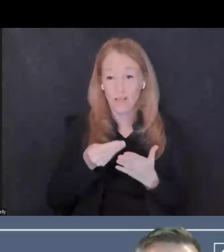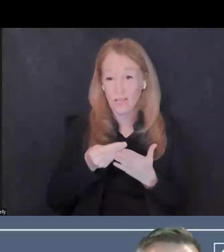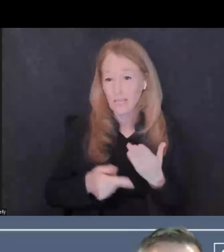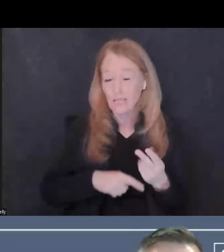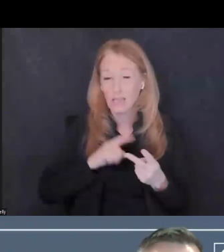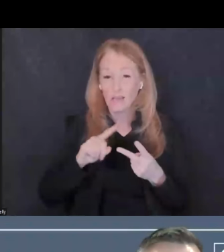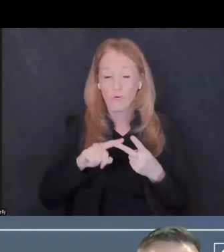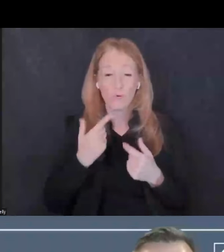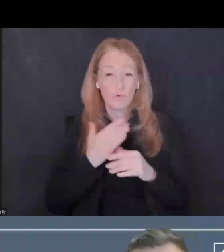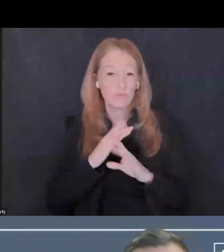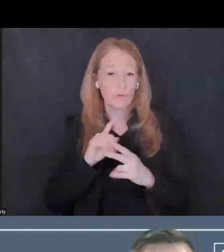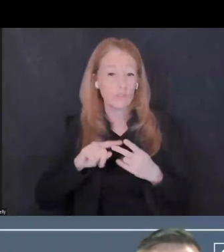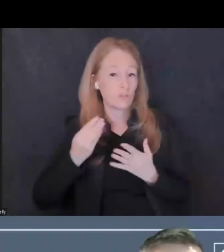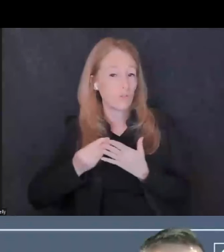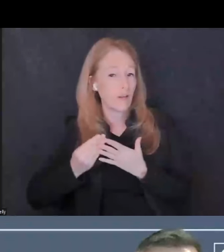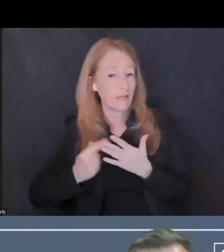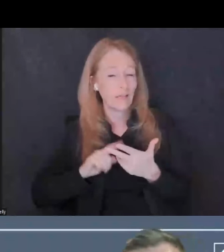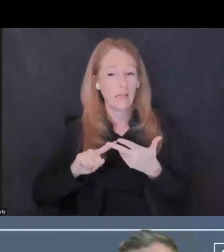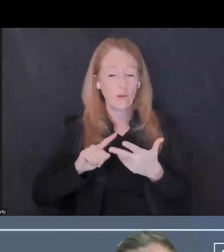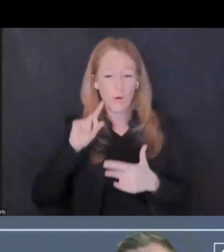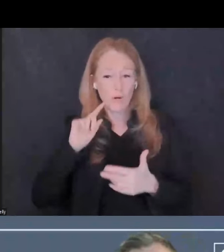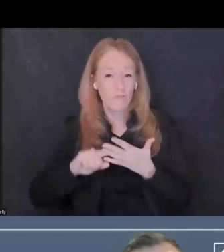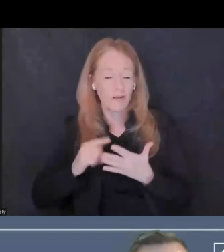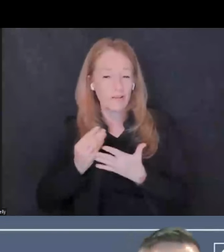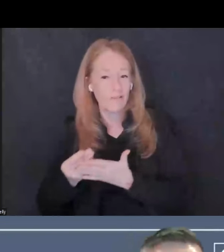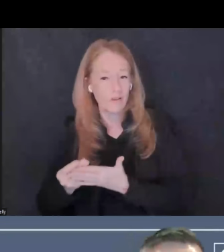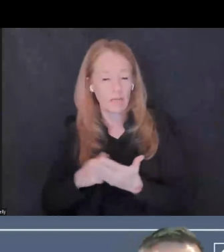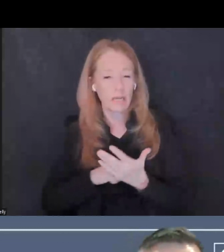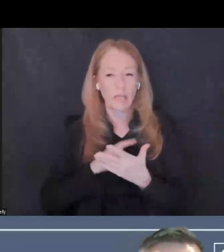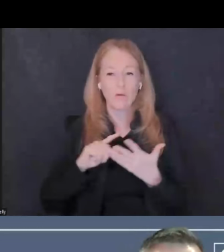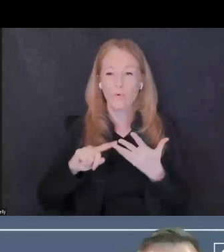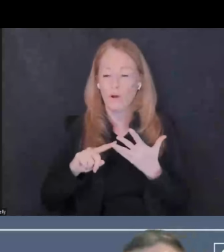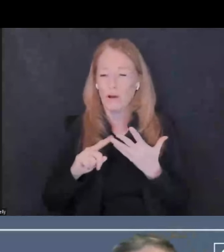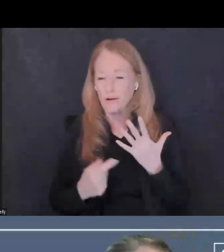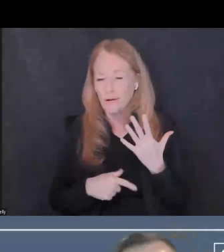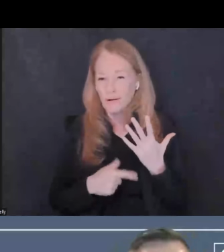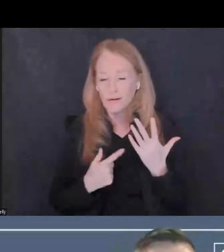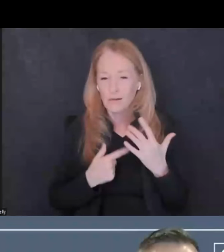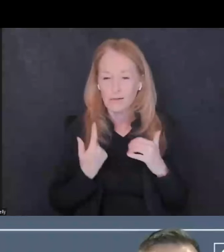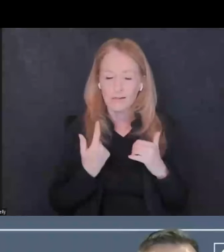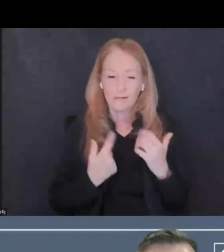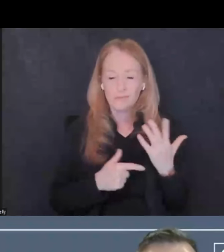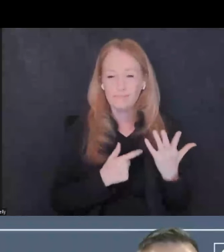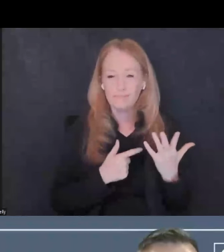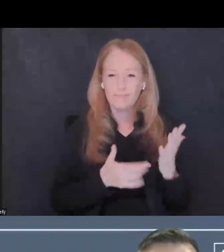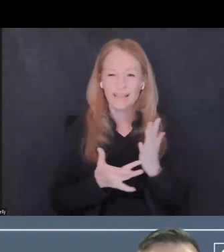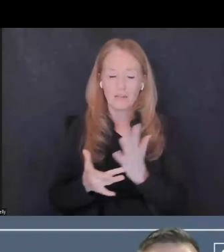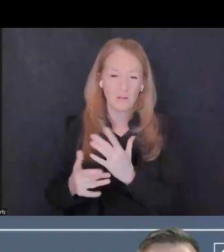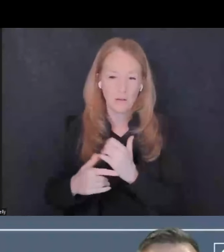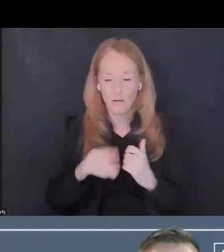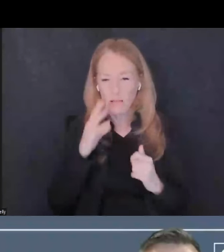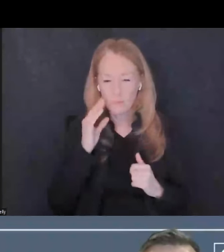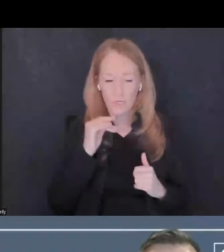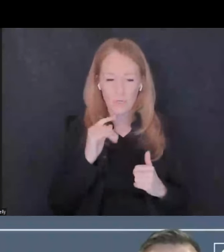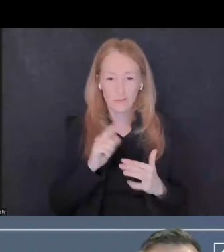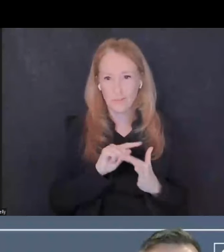related to funding, or notification of funding, or technical assistance, or how we're defining mobile crisis. I mean, I think there's a lot of